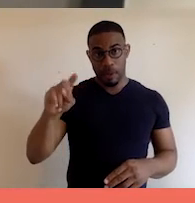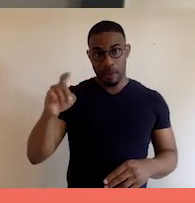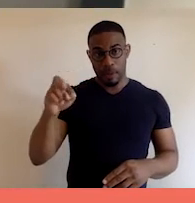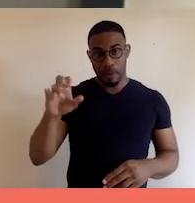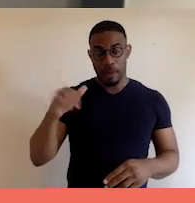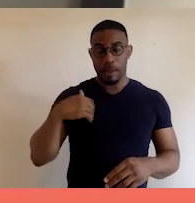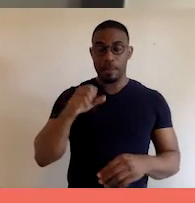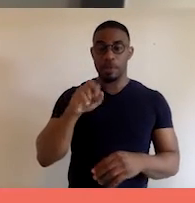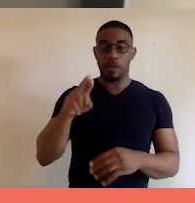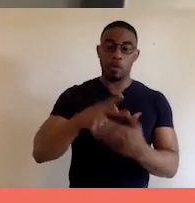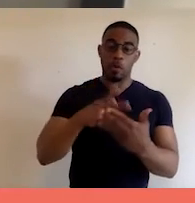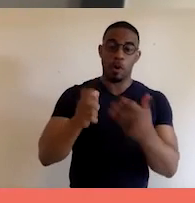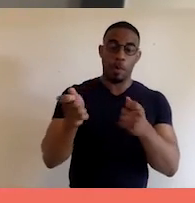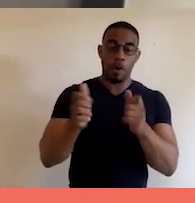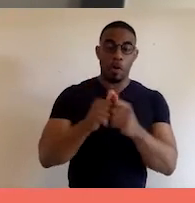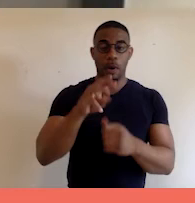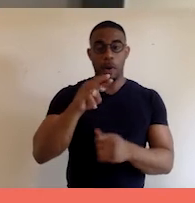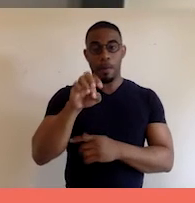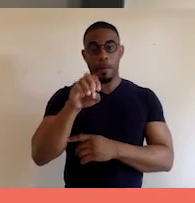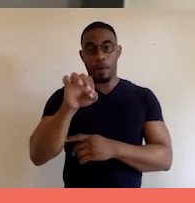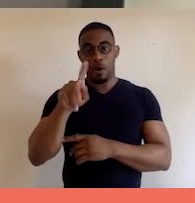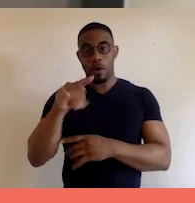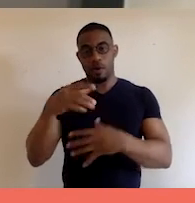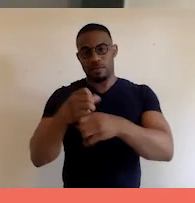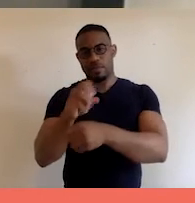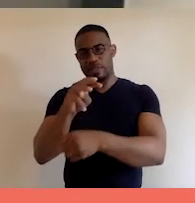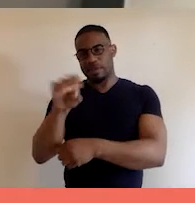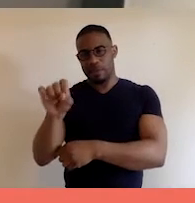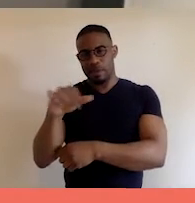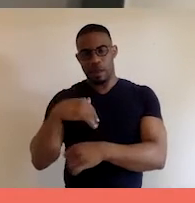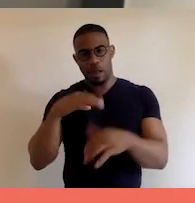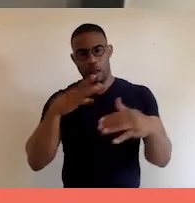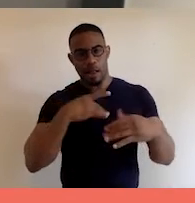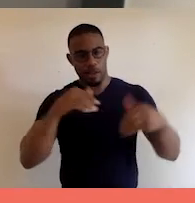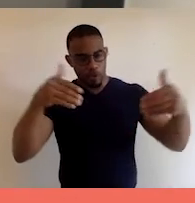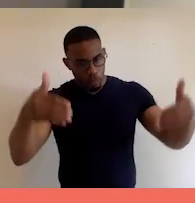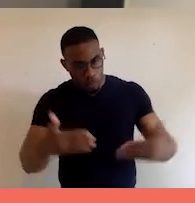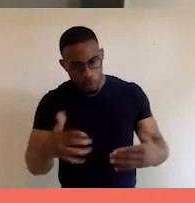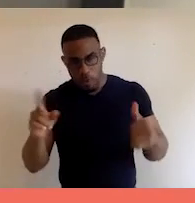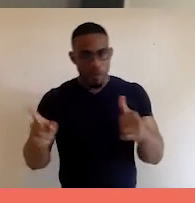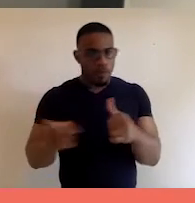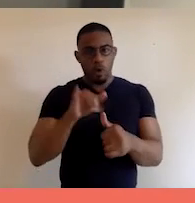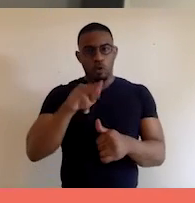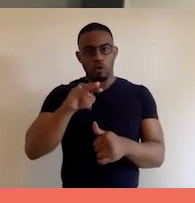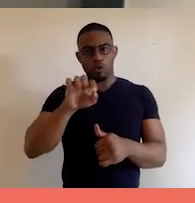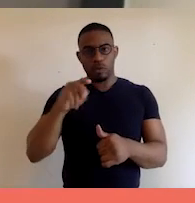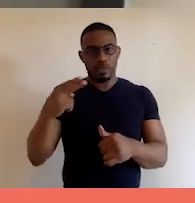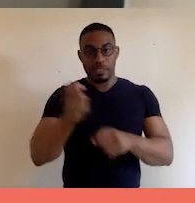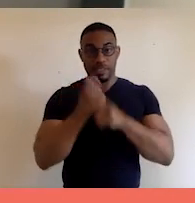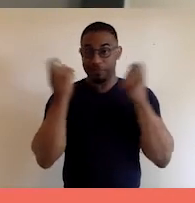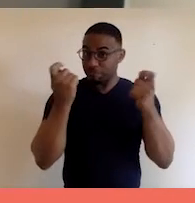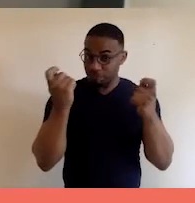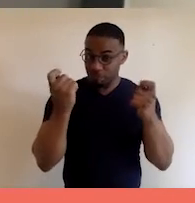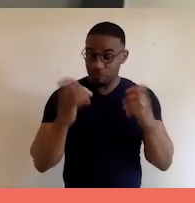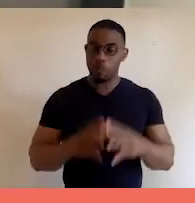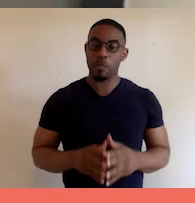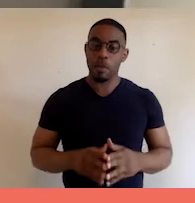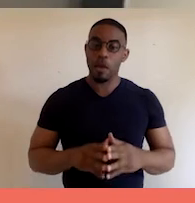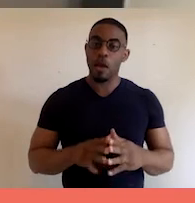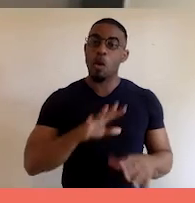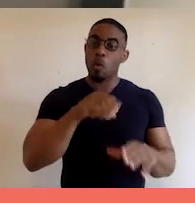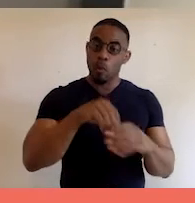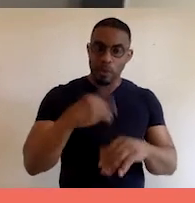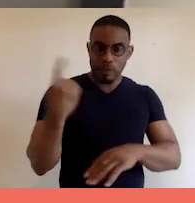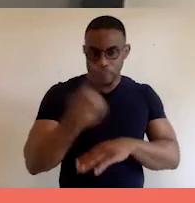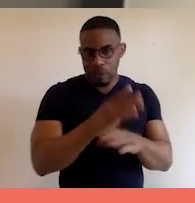with Microsoft. I would like to welcome you to our very first Juneteenth celebration. Within the